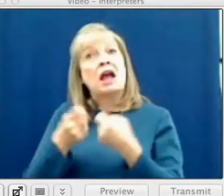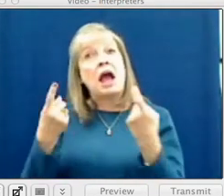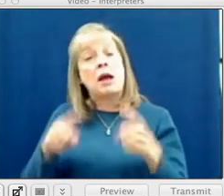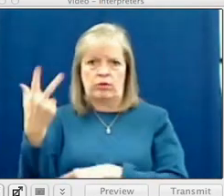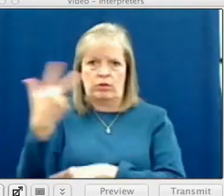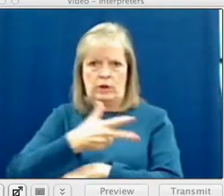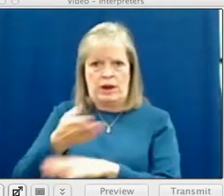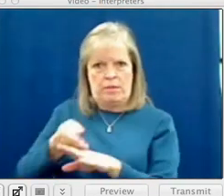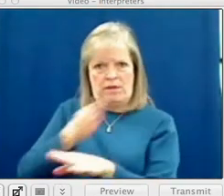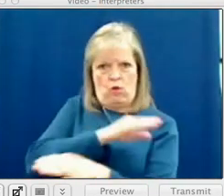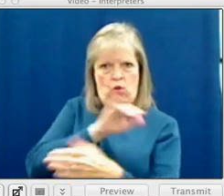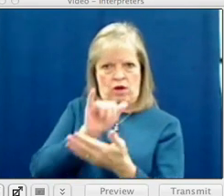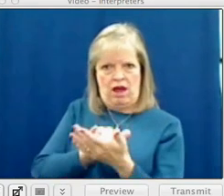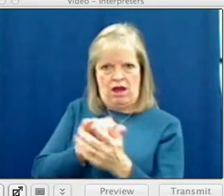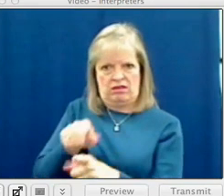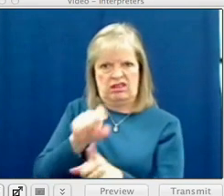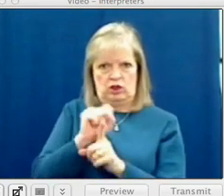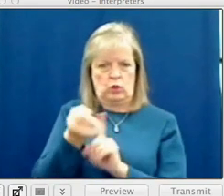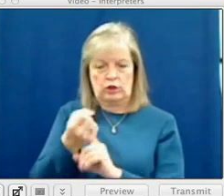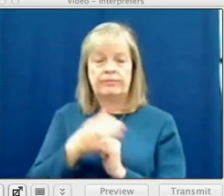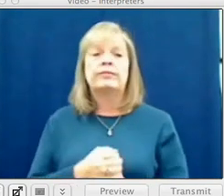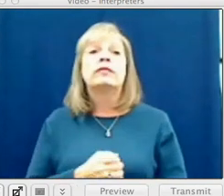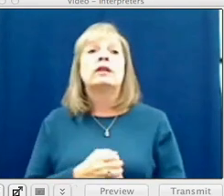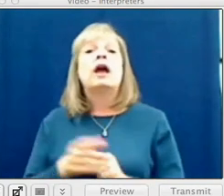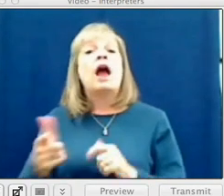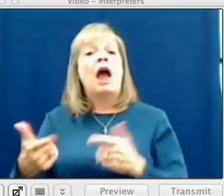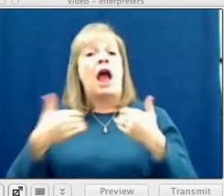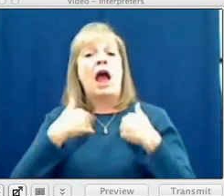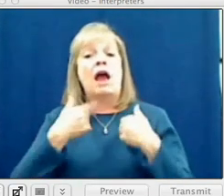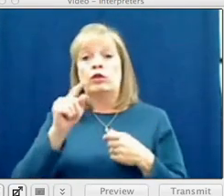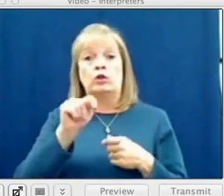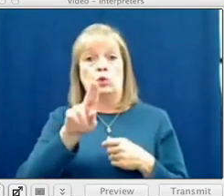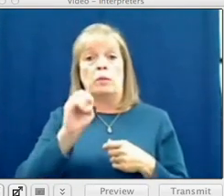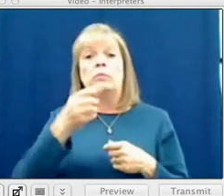He could not use his voice because he was intubated and he was on a breathing machine.